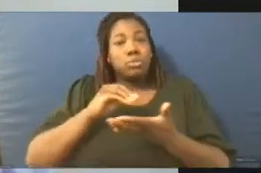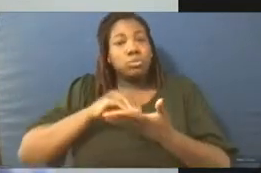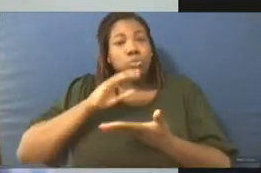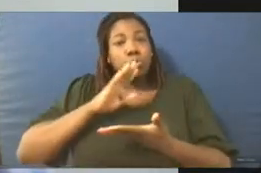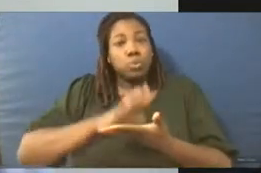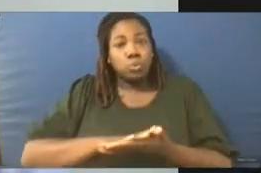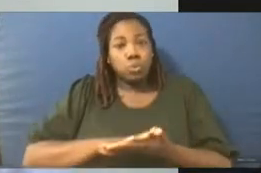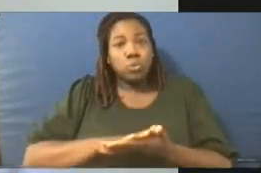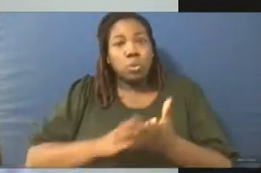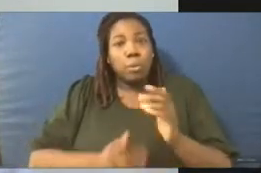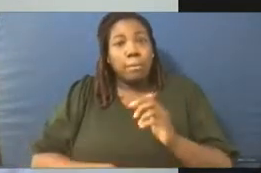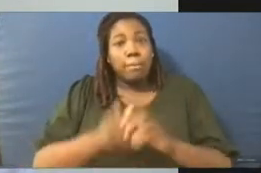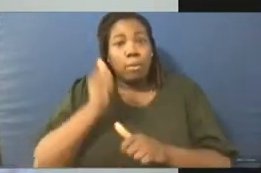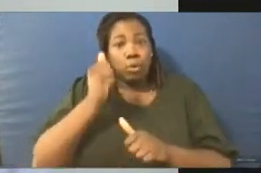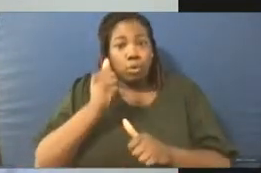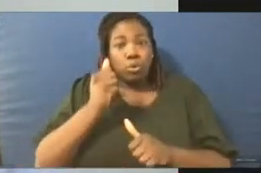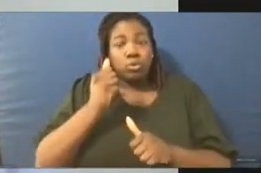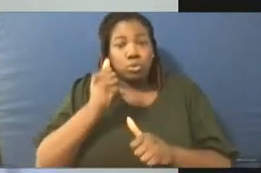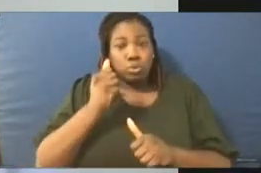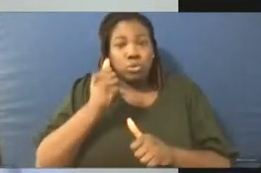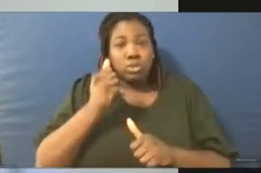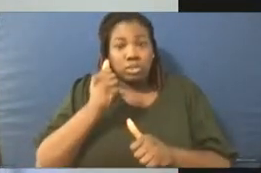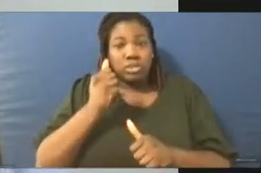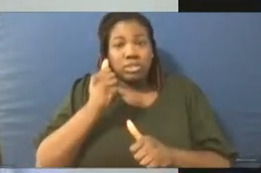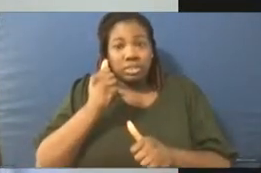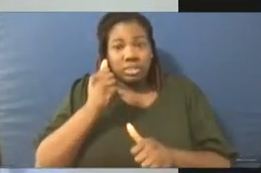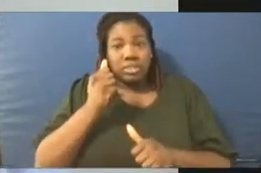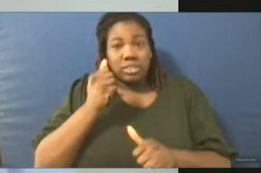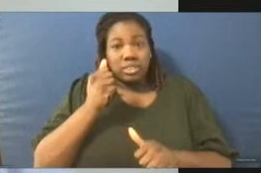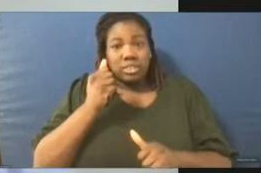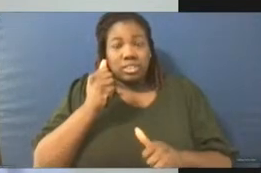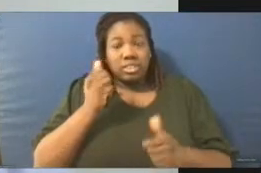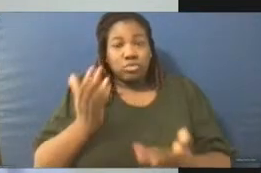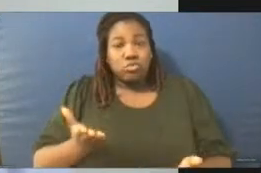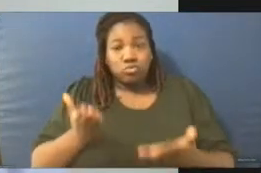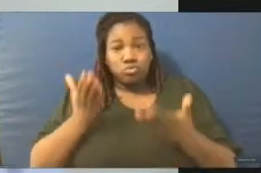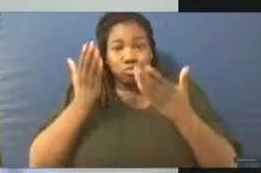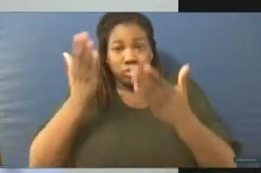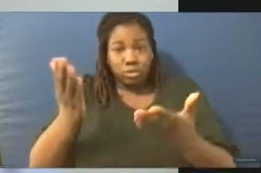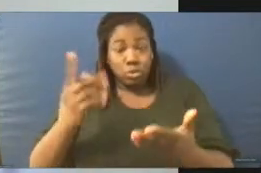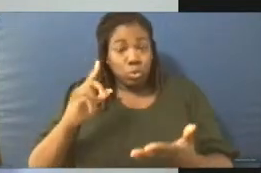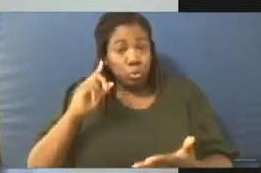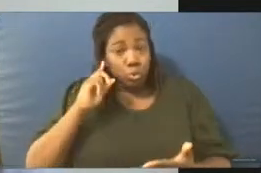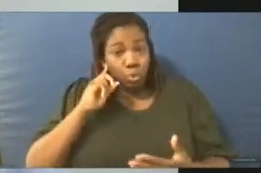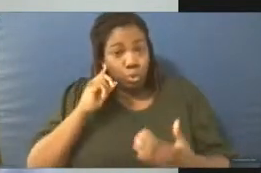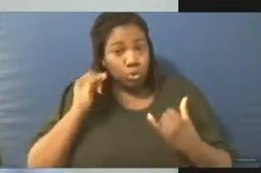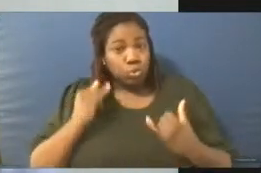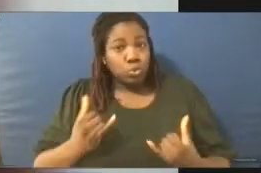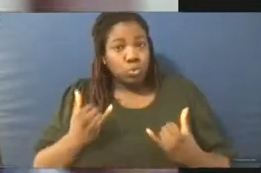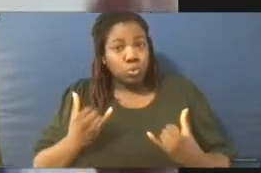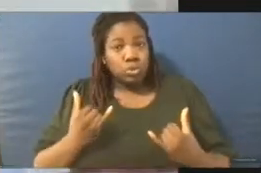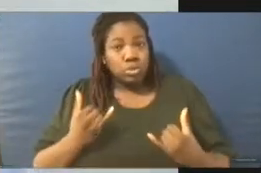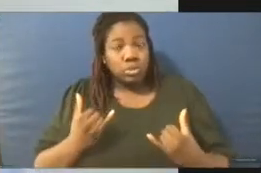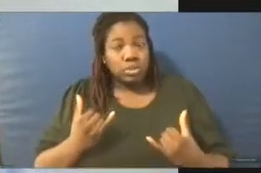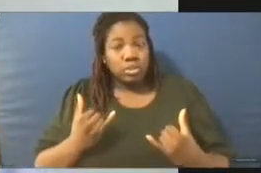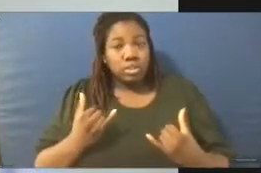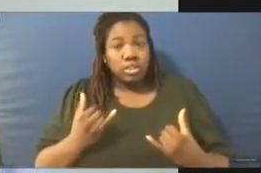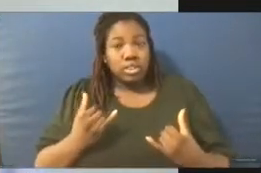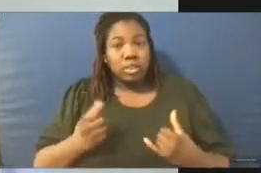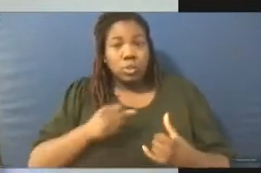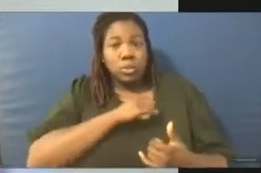most of these accomplished recommendations that you heard about, that we had